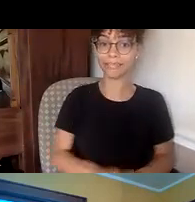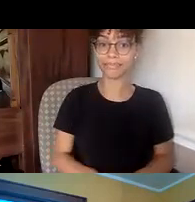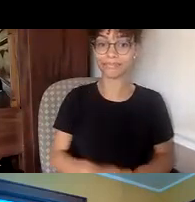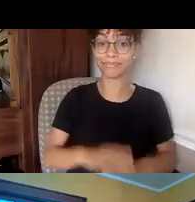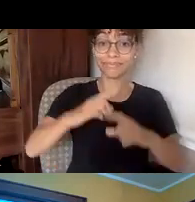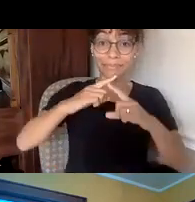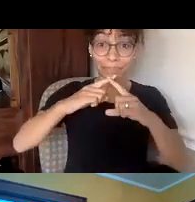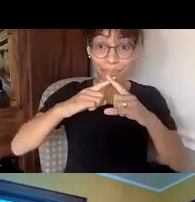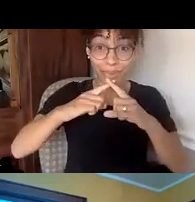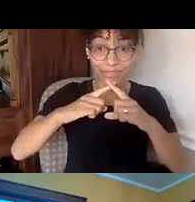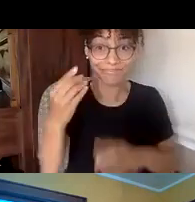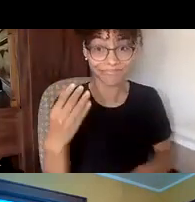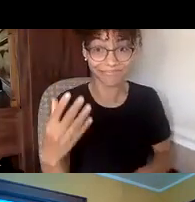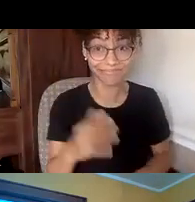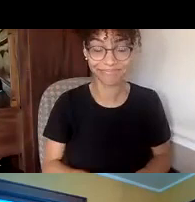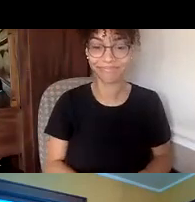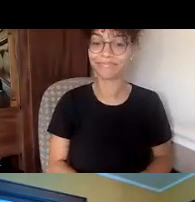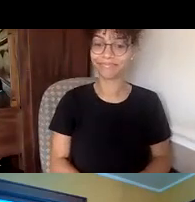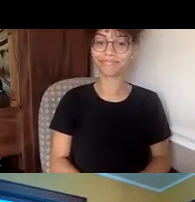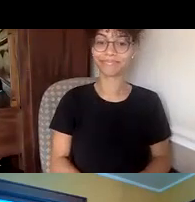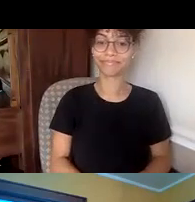You're muted.